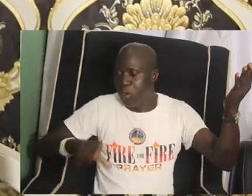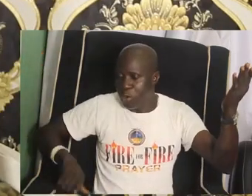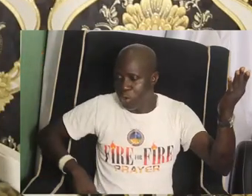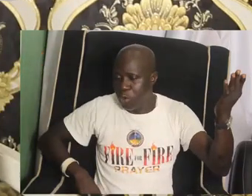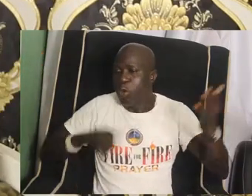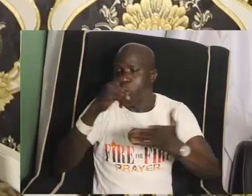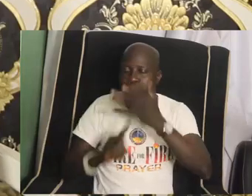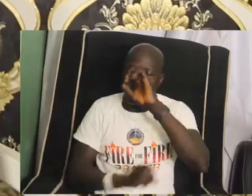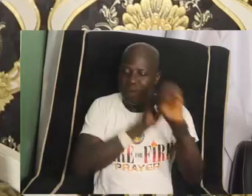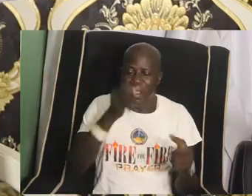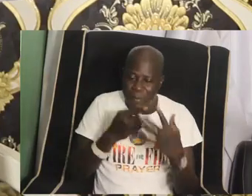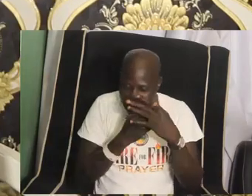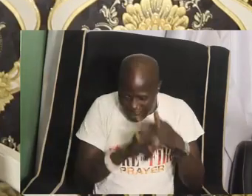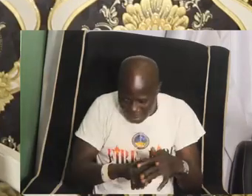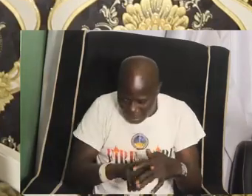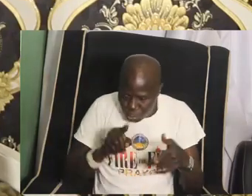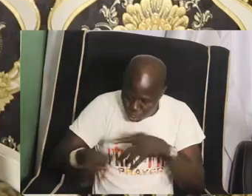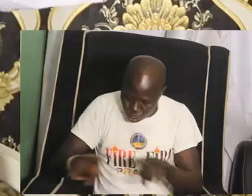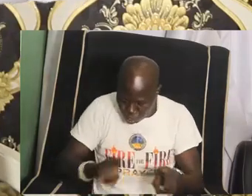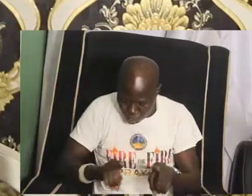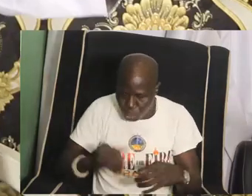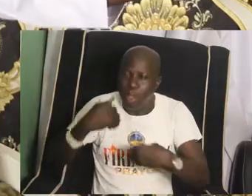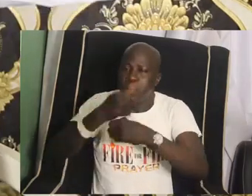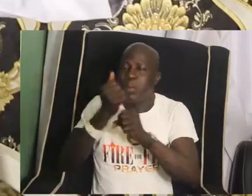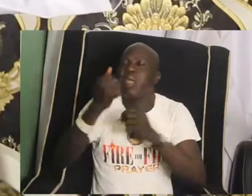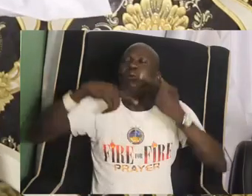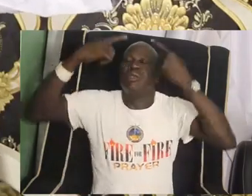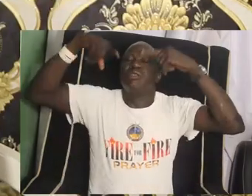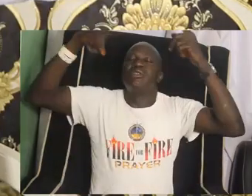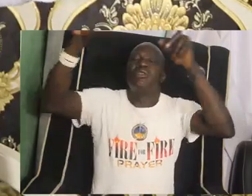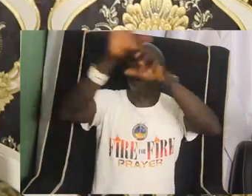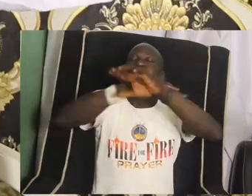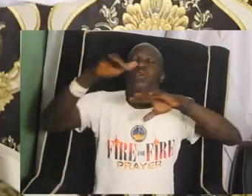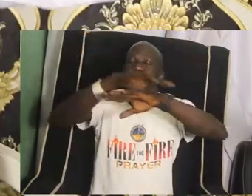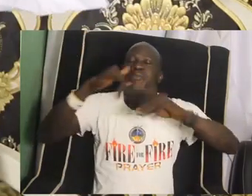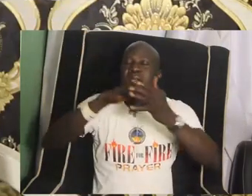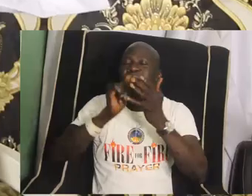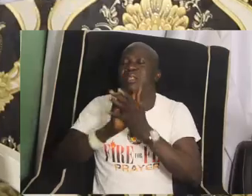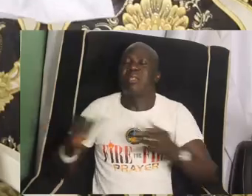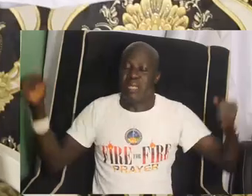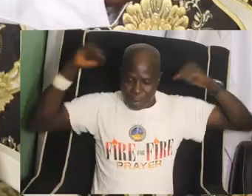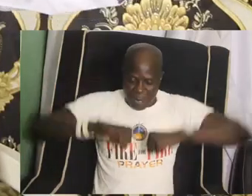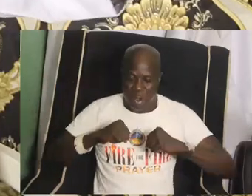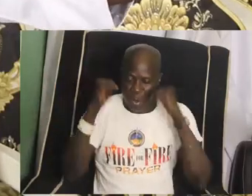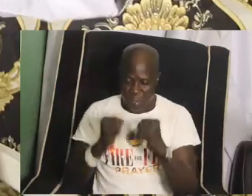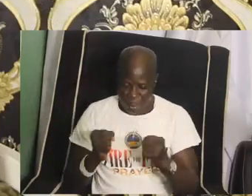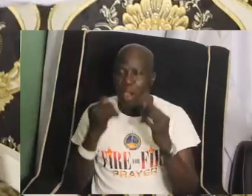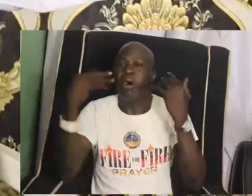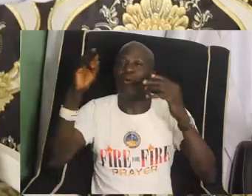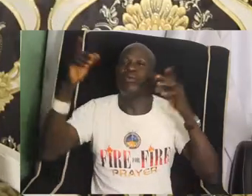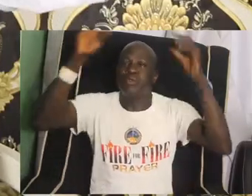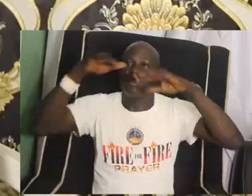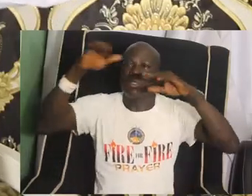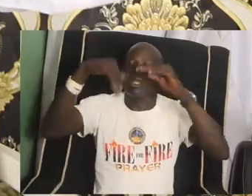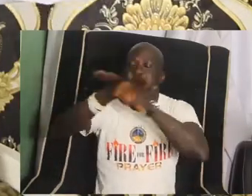Ohun ti mo dawo le yi. What I lay hands on. Olorun mu mi saseyori. Let me succeed over you. Agbara aseyori lori adawo le mi. Your success over